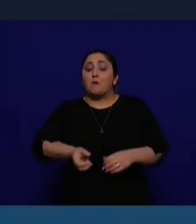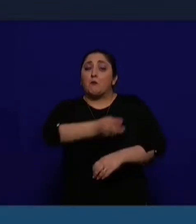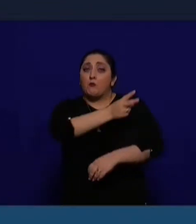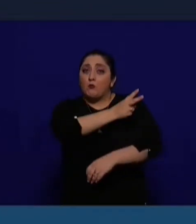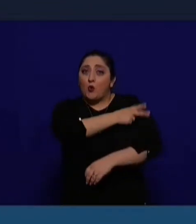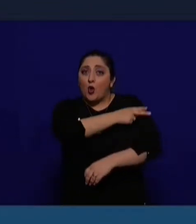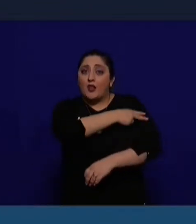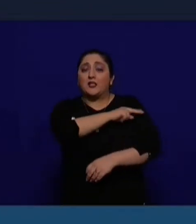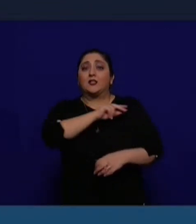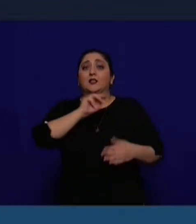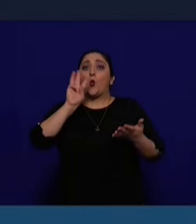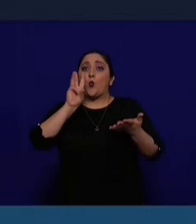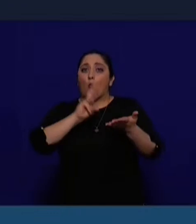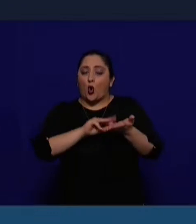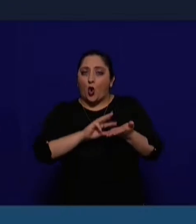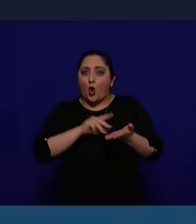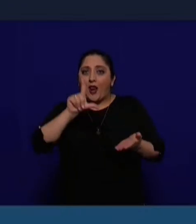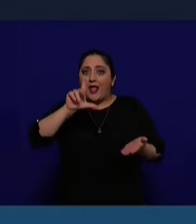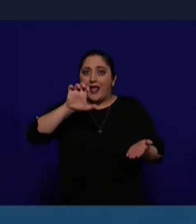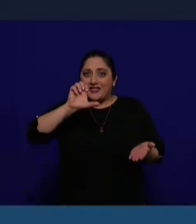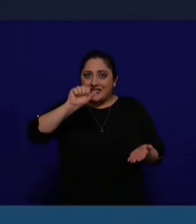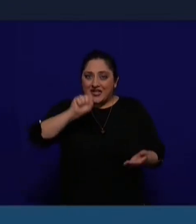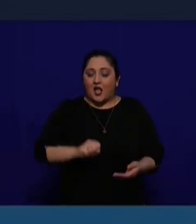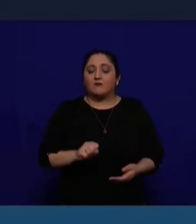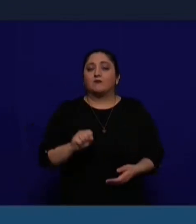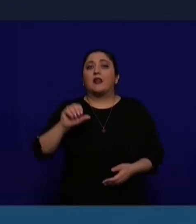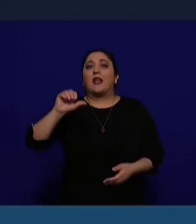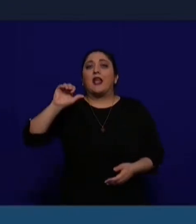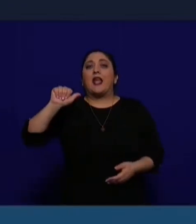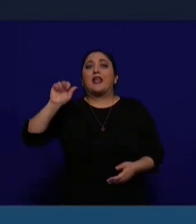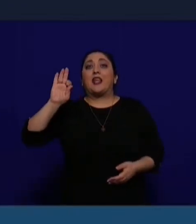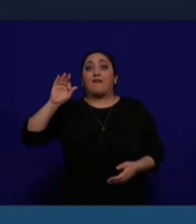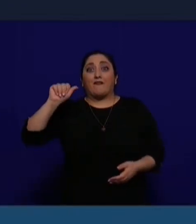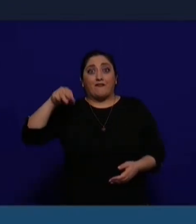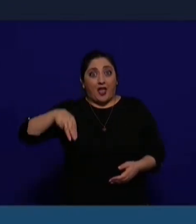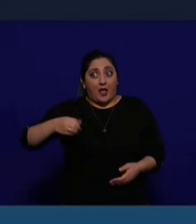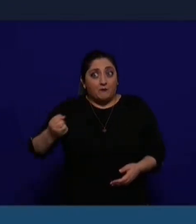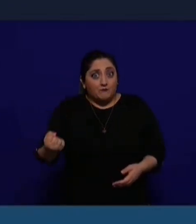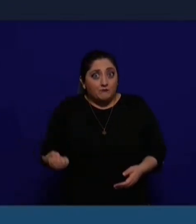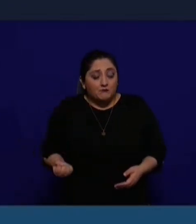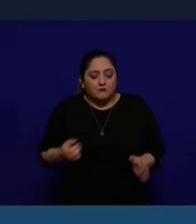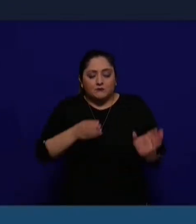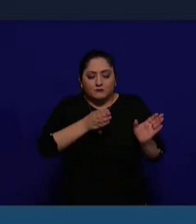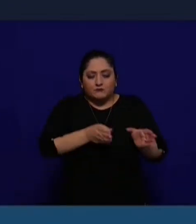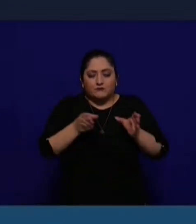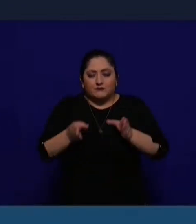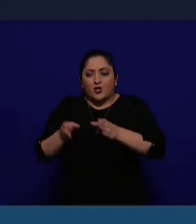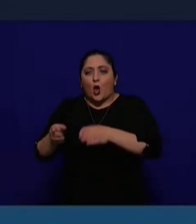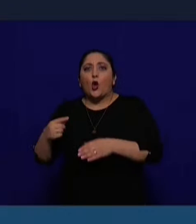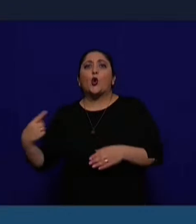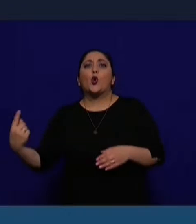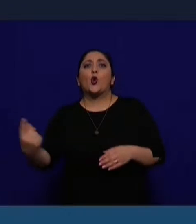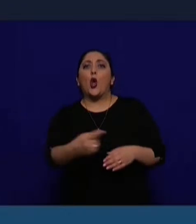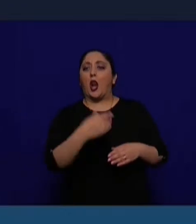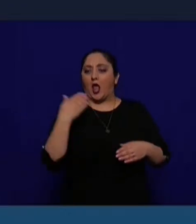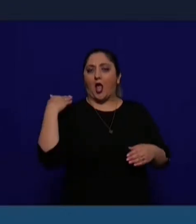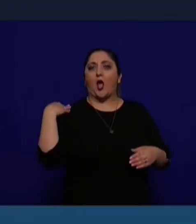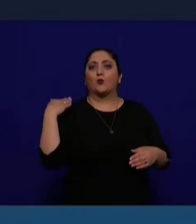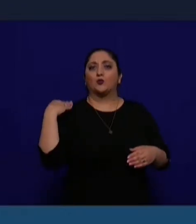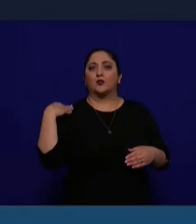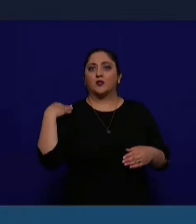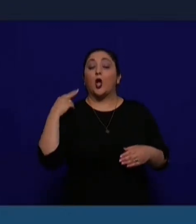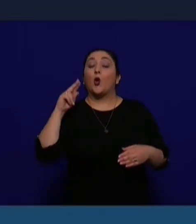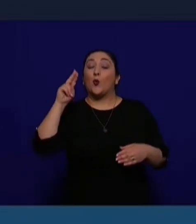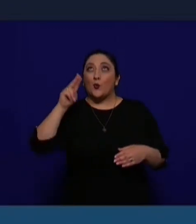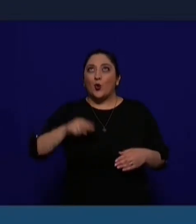il-Pulizija, il-Leza, l-AFM kif ukoll il-Leza li dawn kollha qegħdin għandhom id-Delegated Authority anke l-Malta Tourism